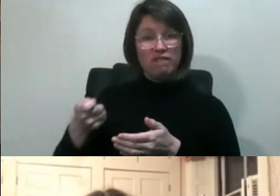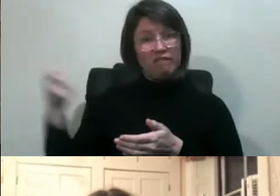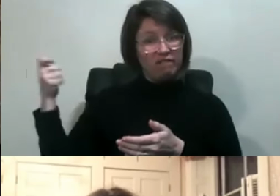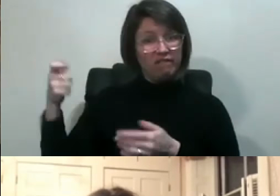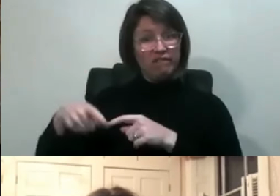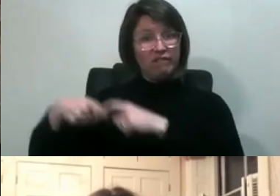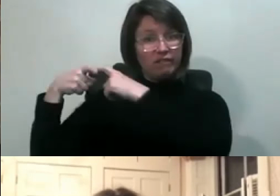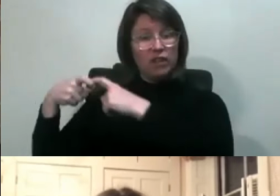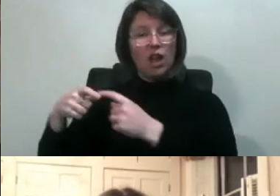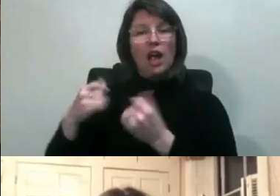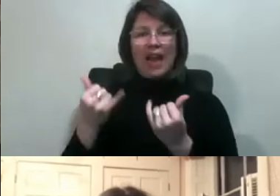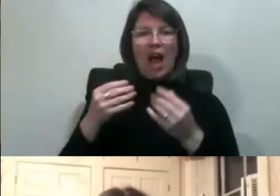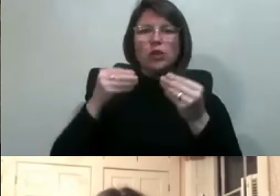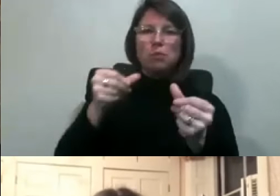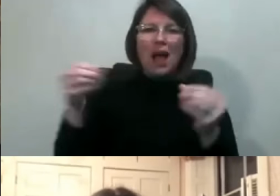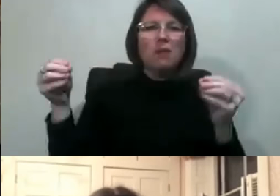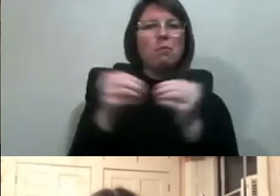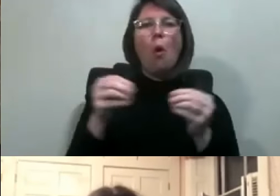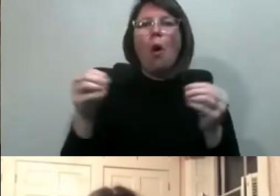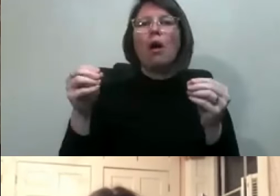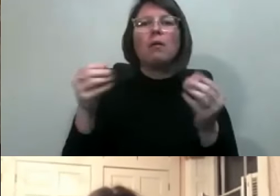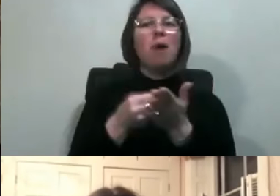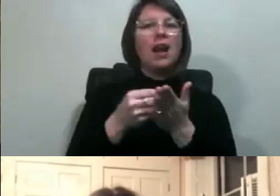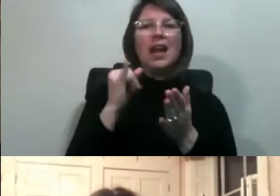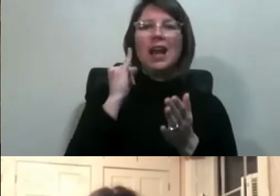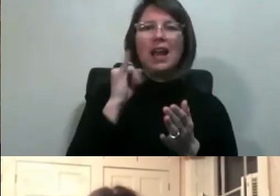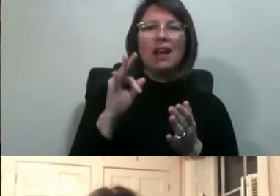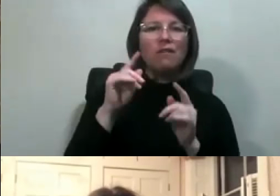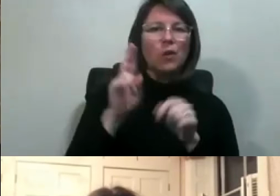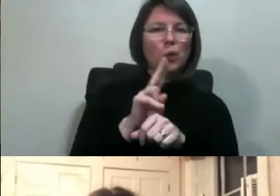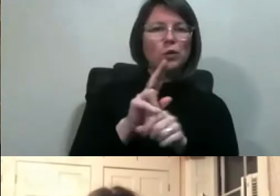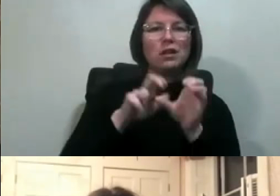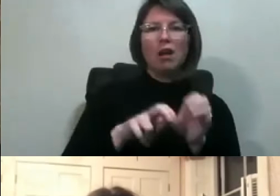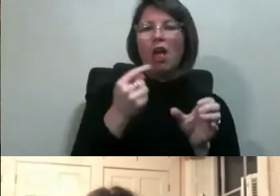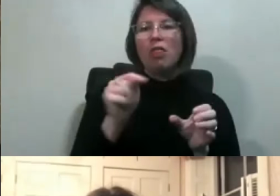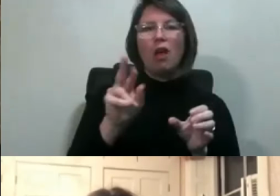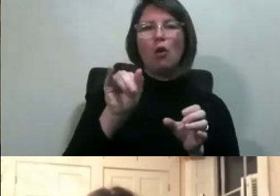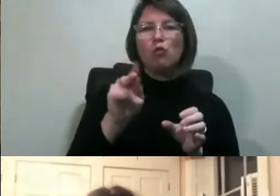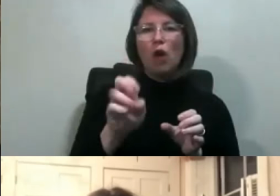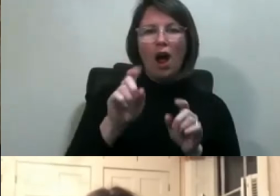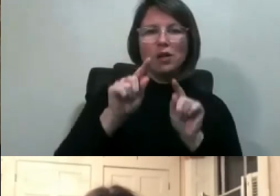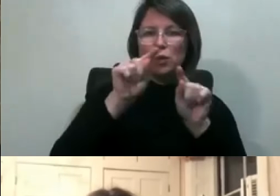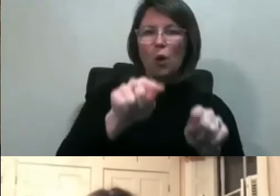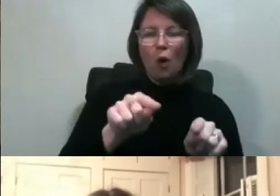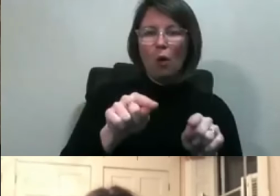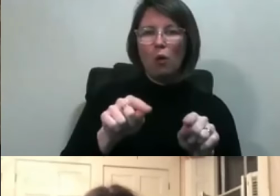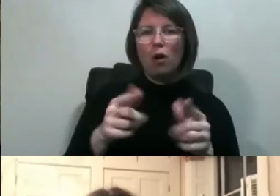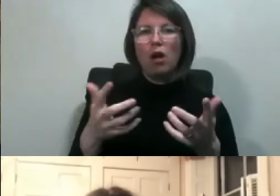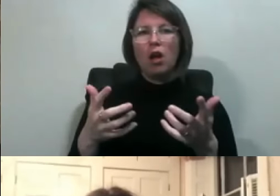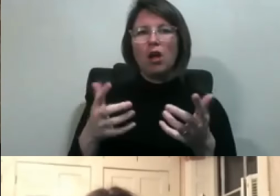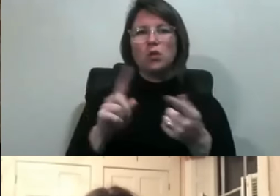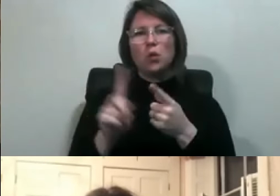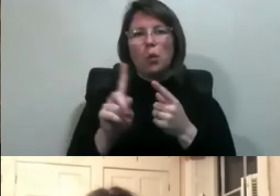they were using the ride to get somewhere, either where that bus went or is going or used to go, and then to where they're